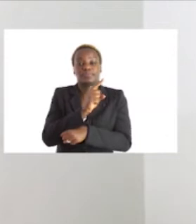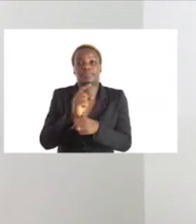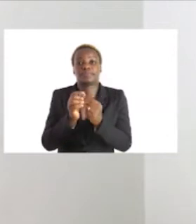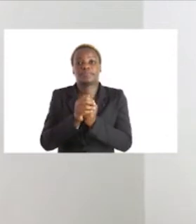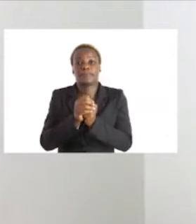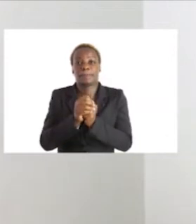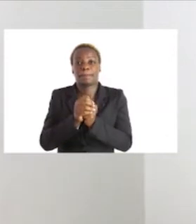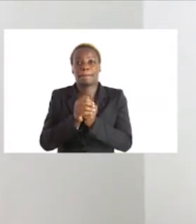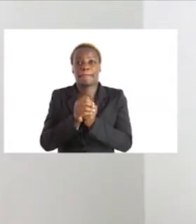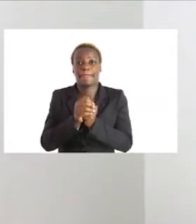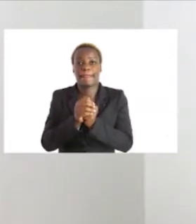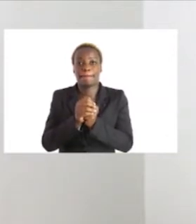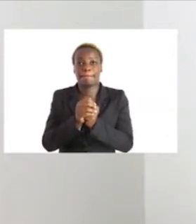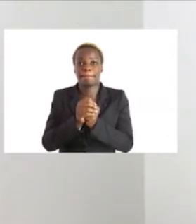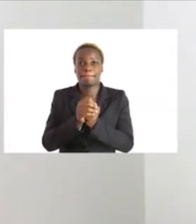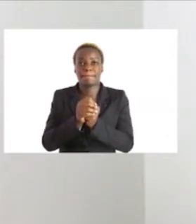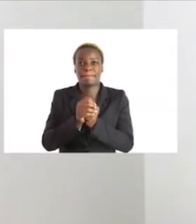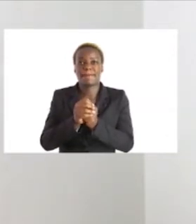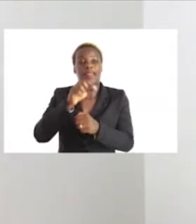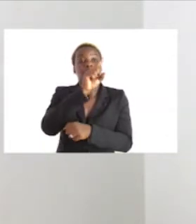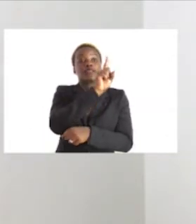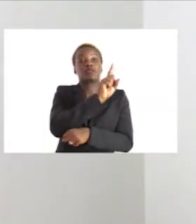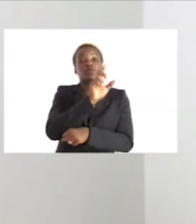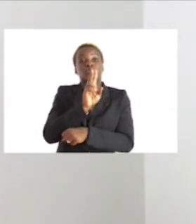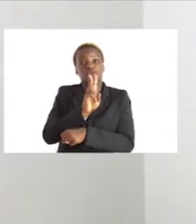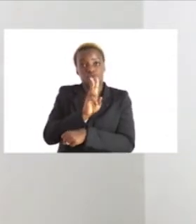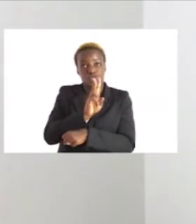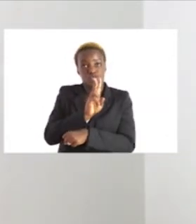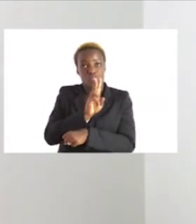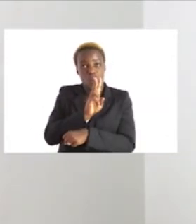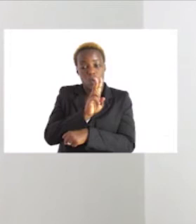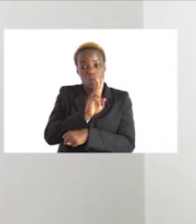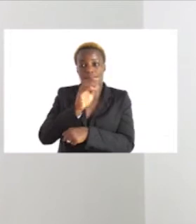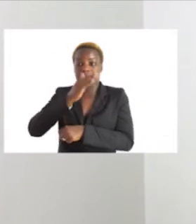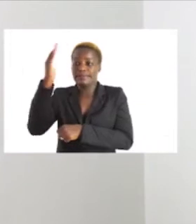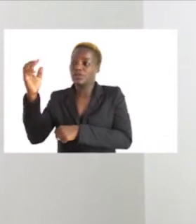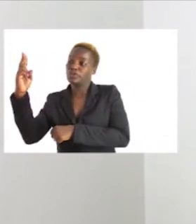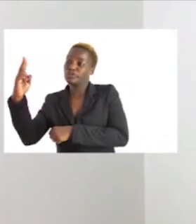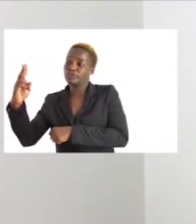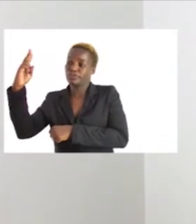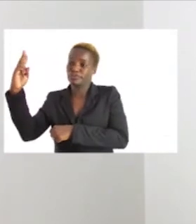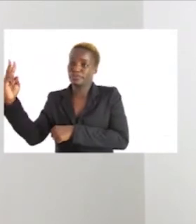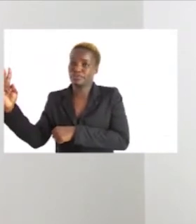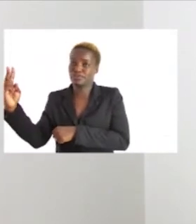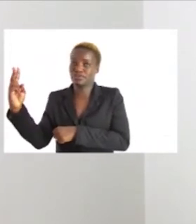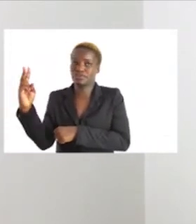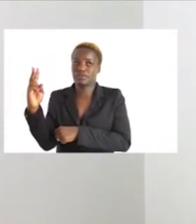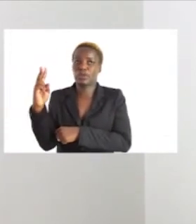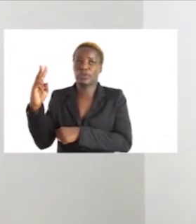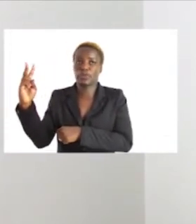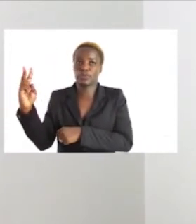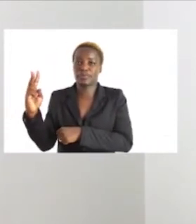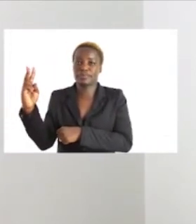let me just quickly write roughly a number here, a 12 and a 22. Now, how will we know